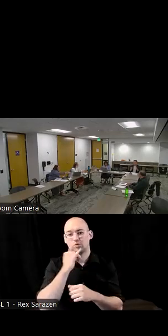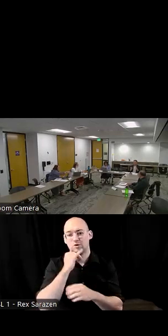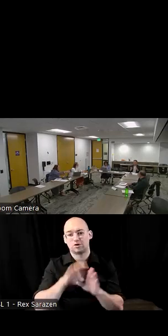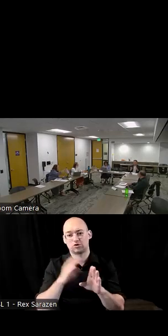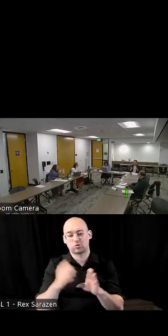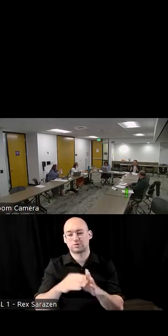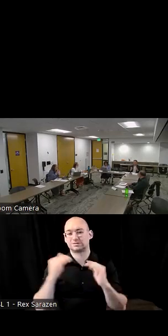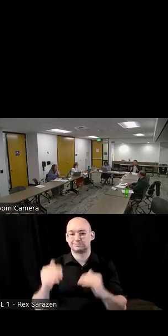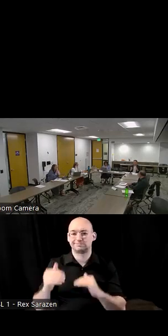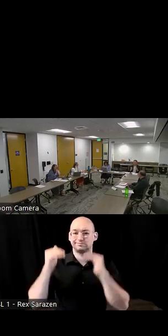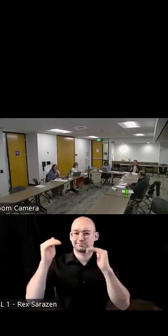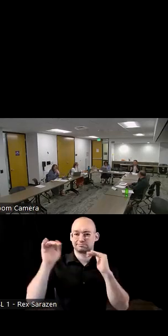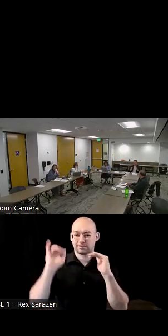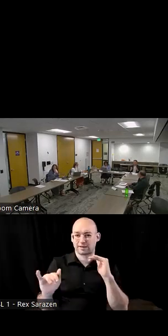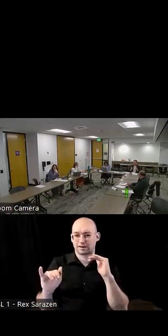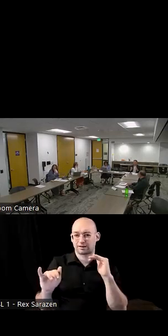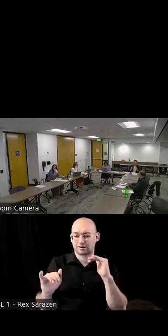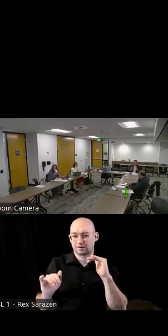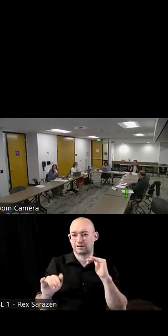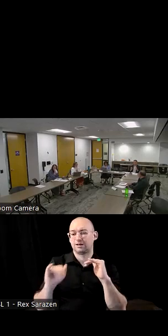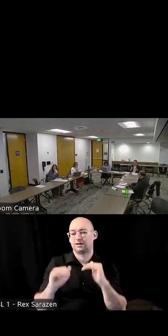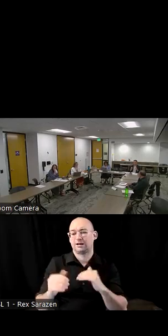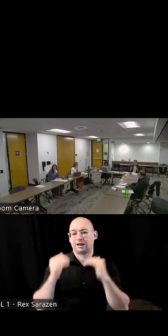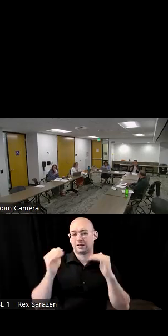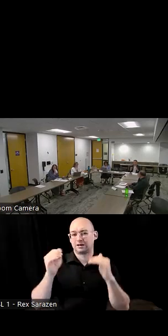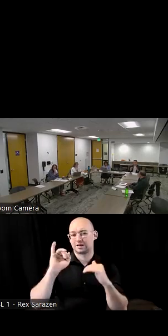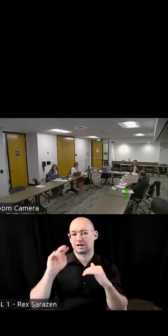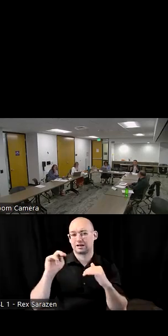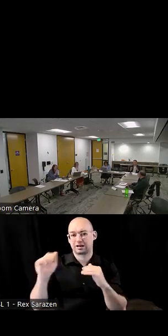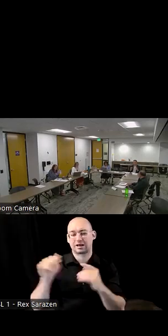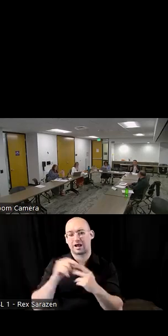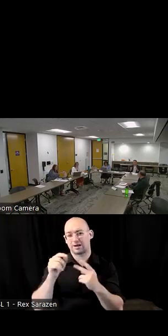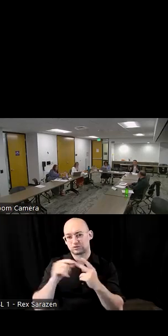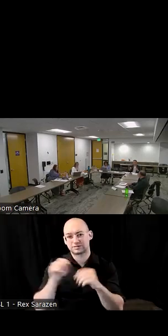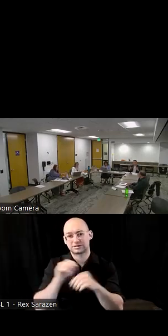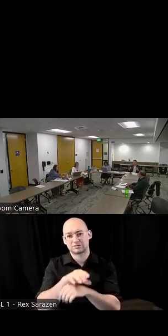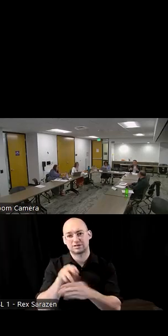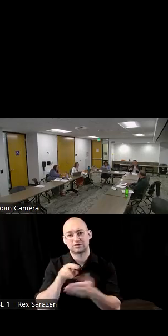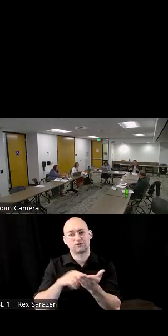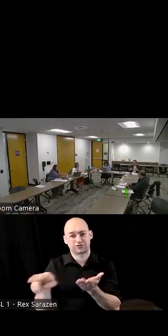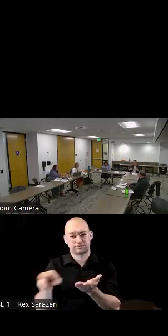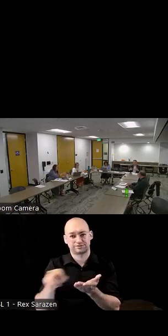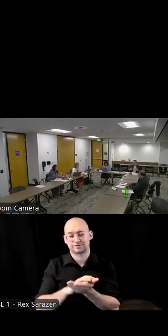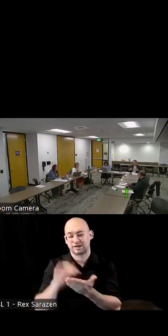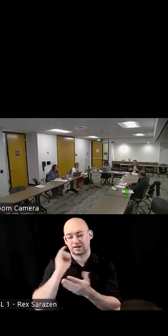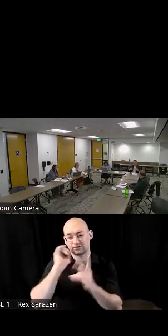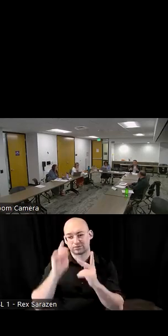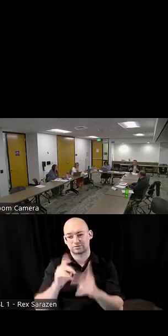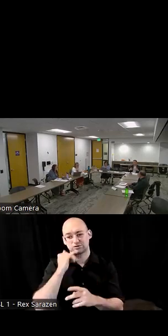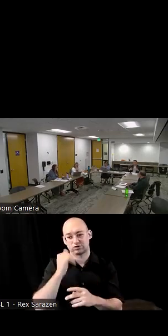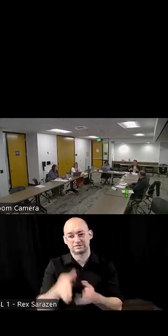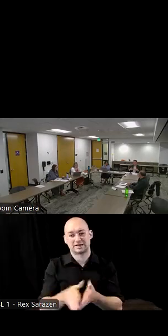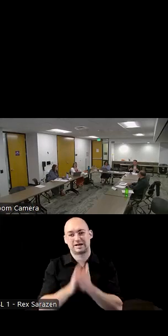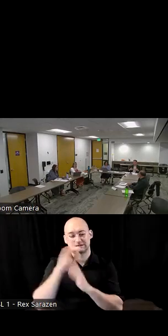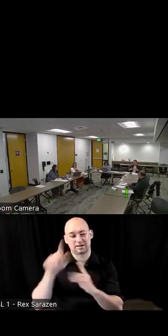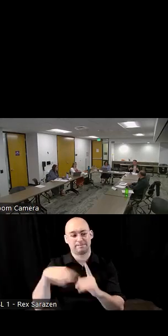that through what we call enhanced INA. So that would really be options, counseling, and referrals. If somebody calls to ask about a congregate